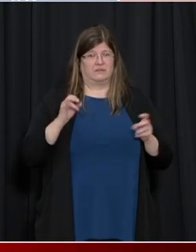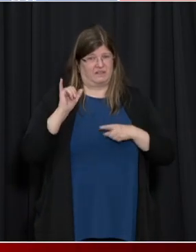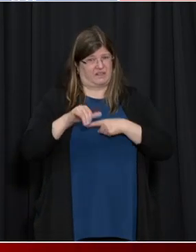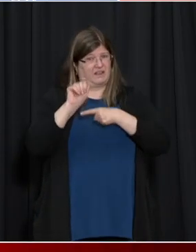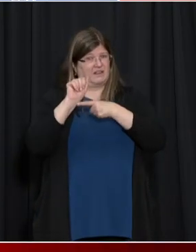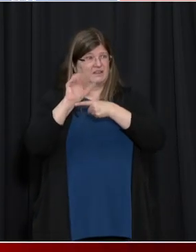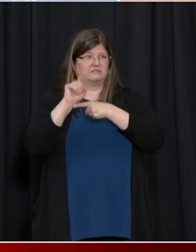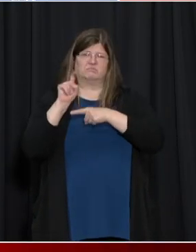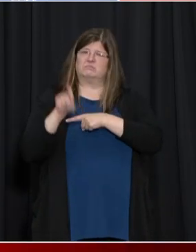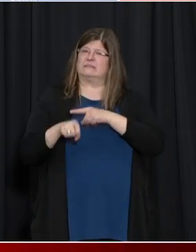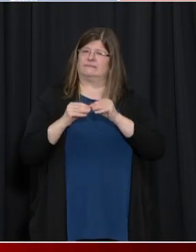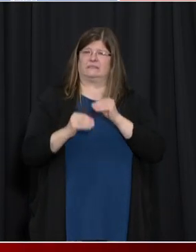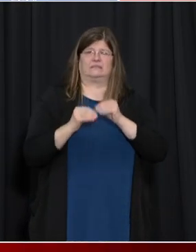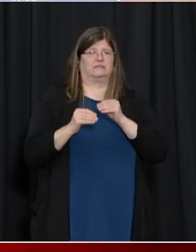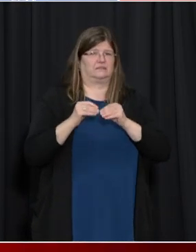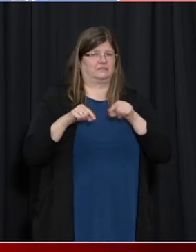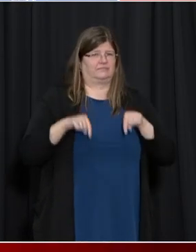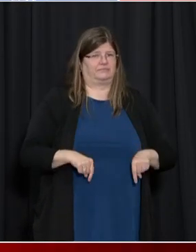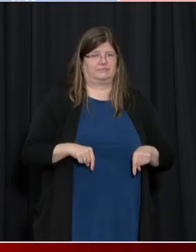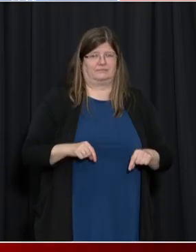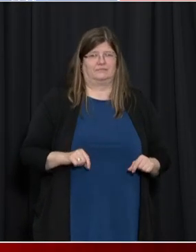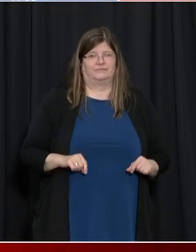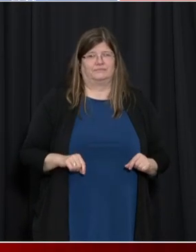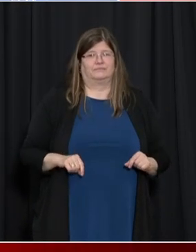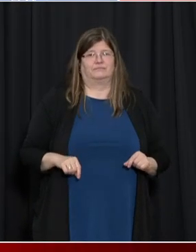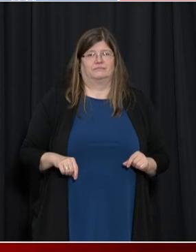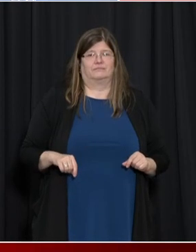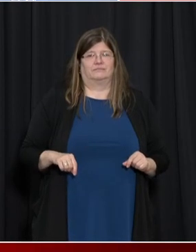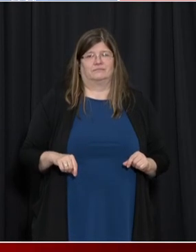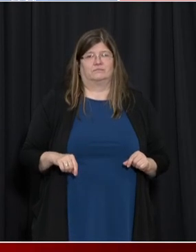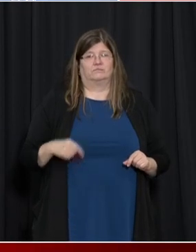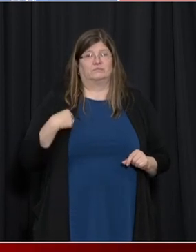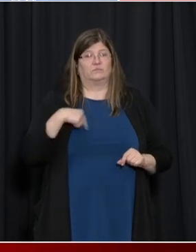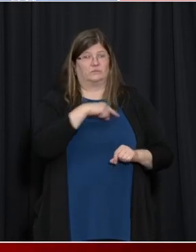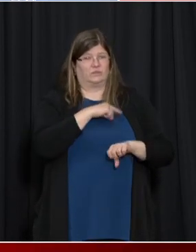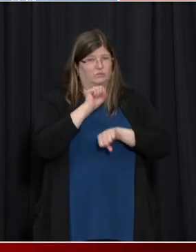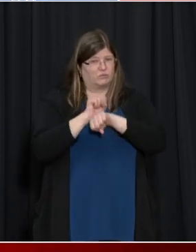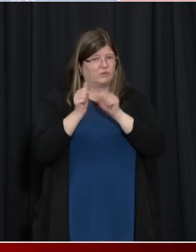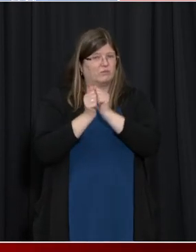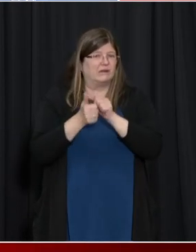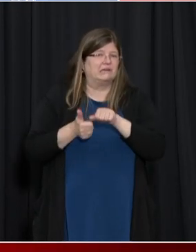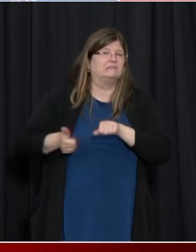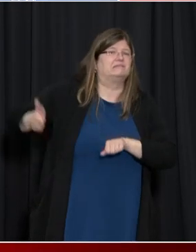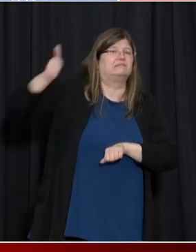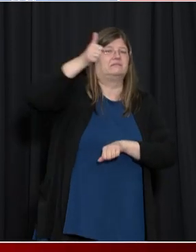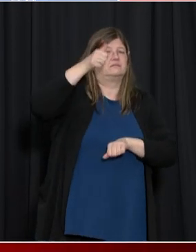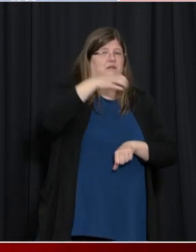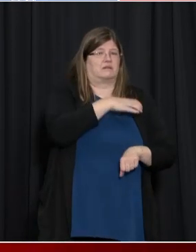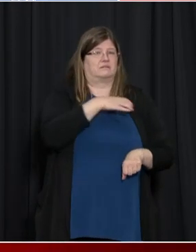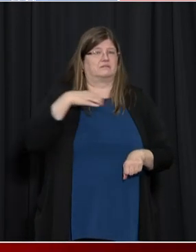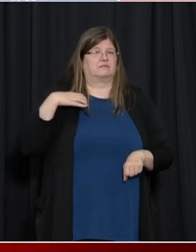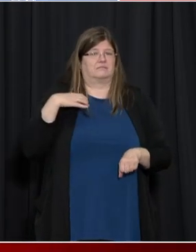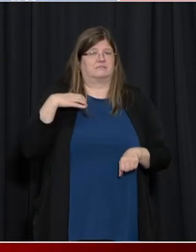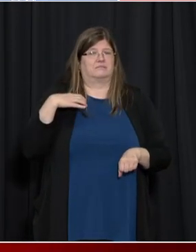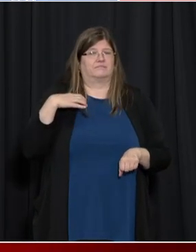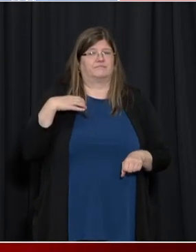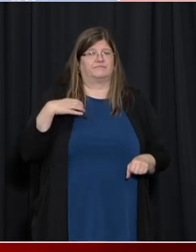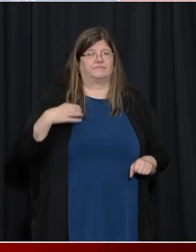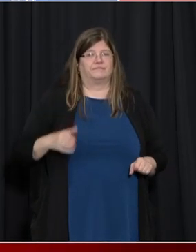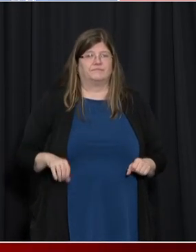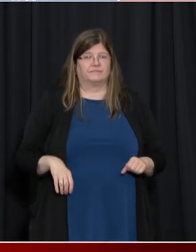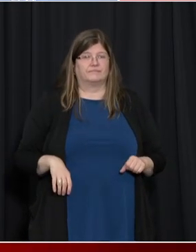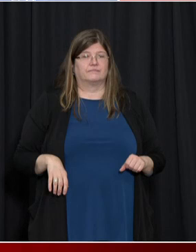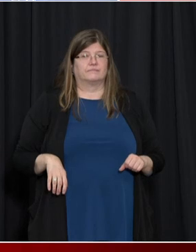our Congresswoman and Speaker Pelosi have included the language that we need in the HEROES bill.